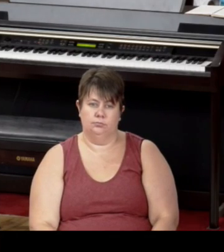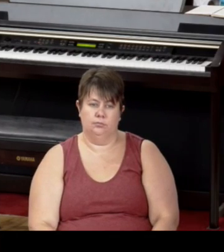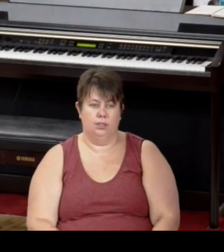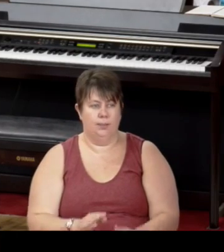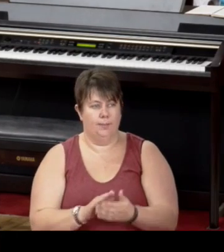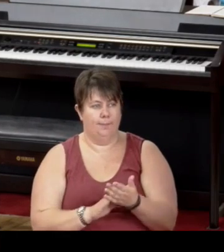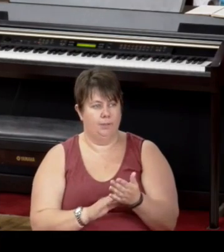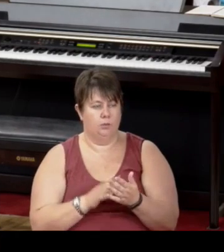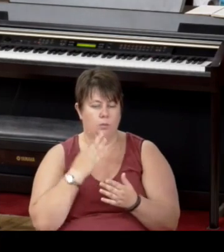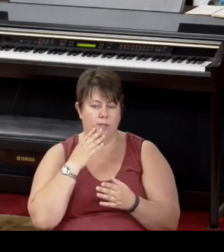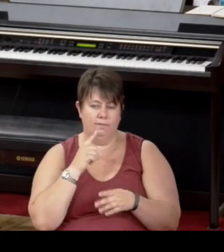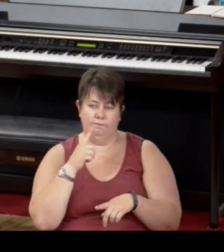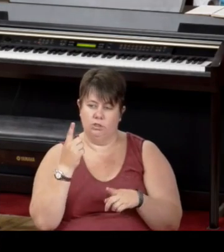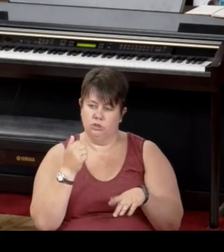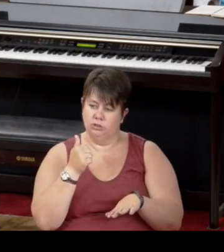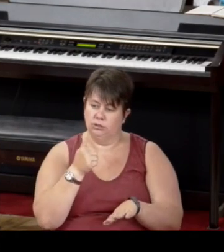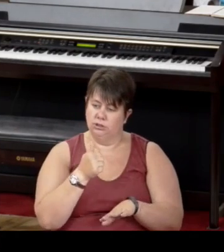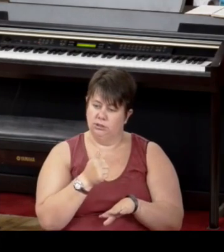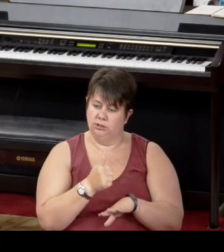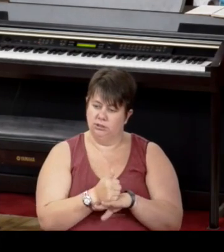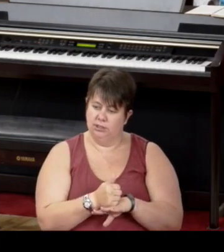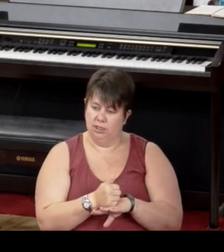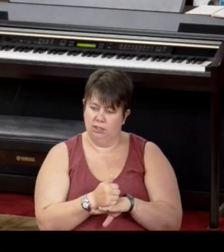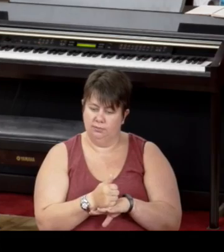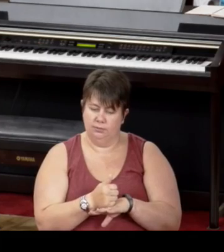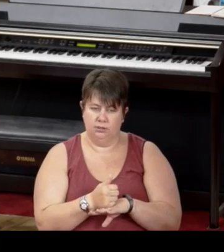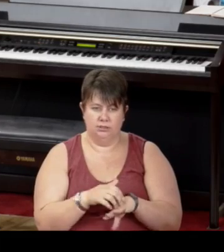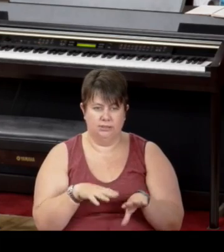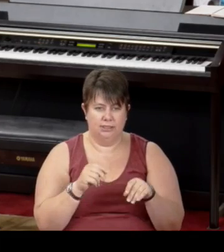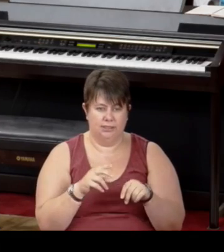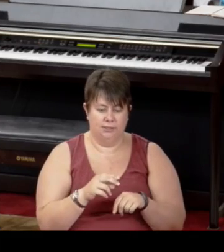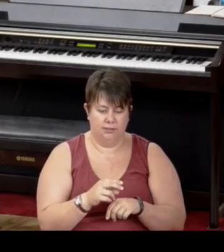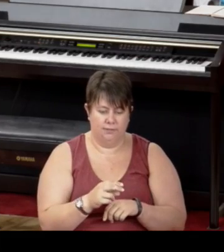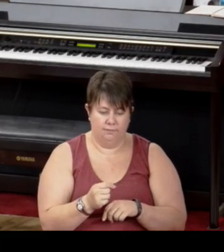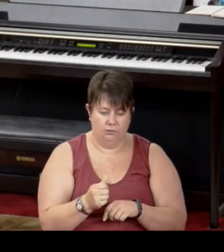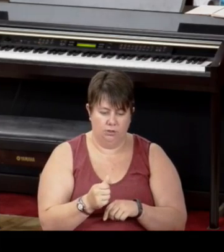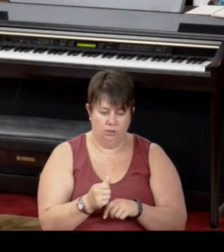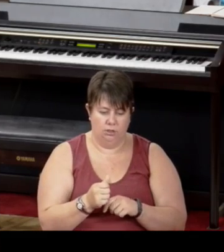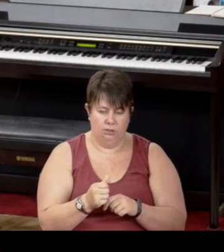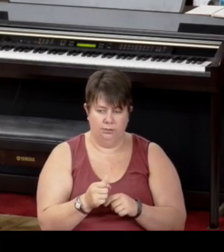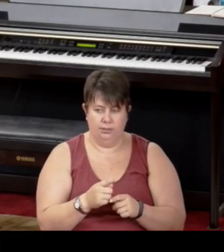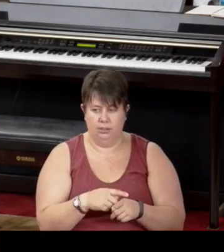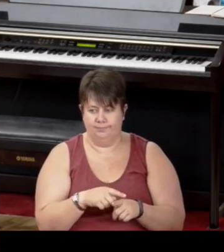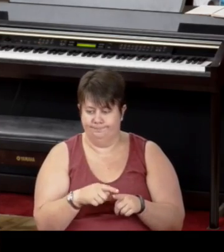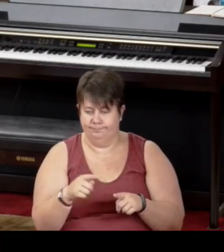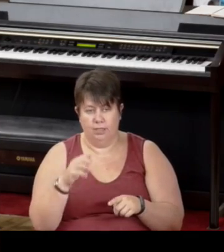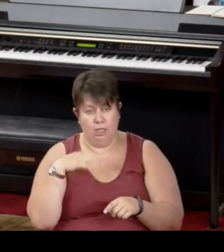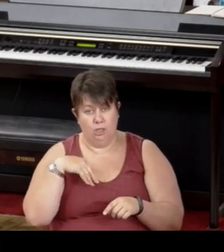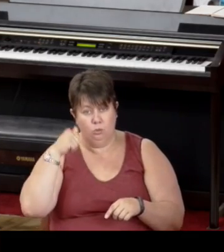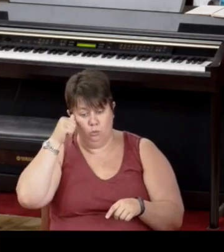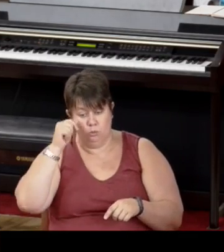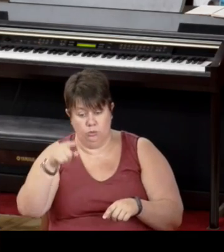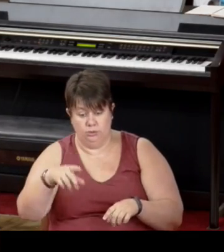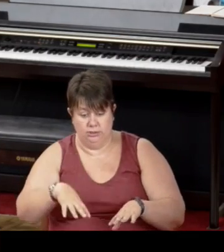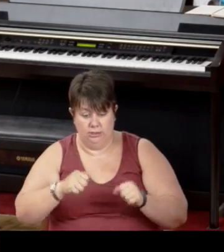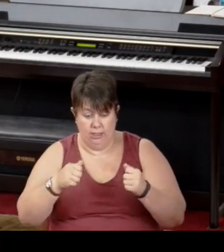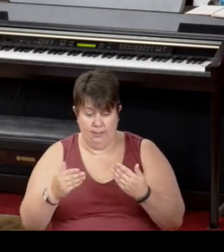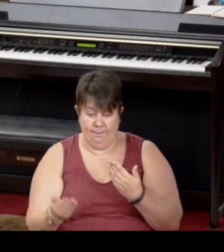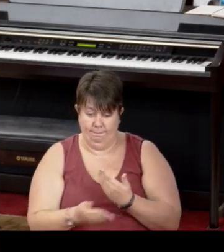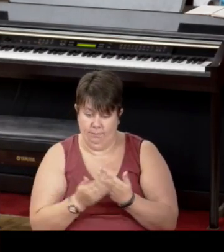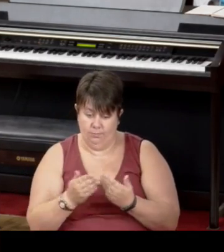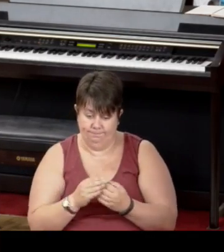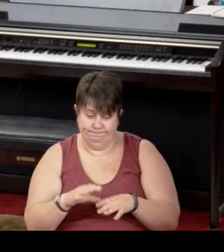it seems as though the church was perhaps not doing as much as it should have been doing, but Jesus says, you're now doing more, and that's